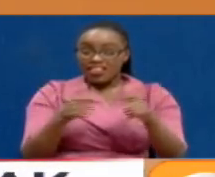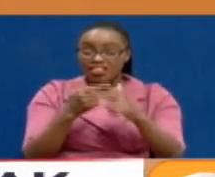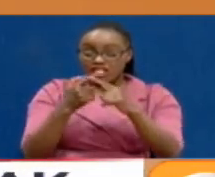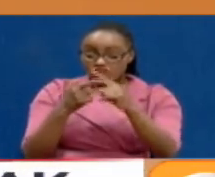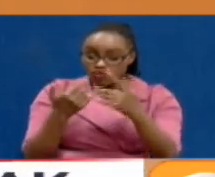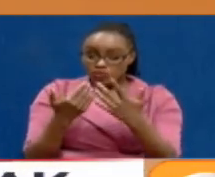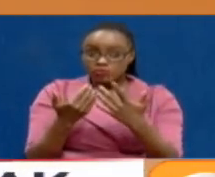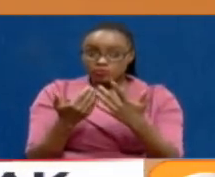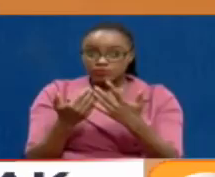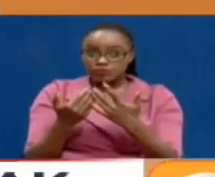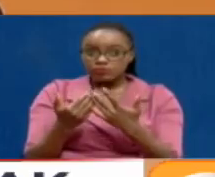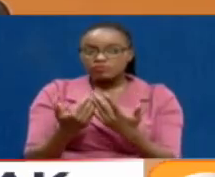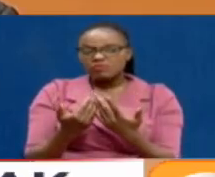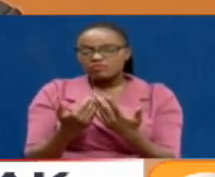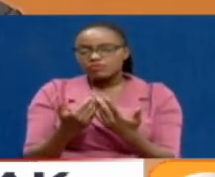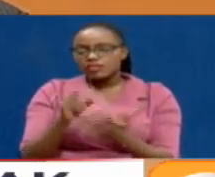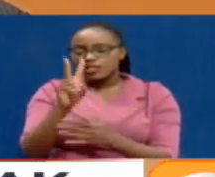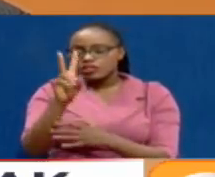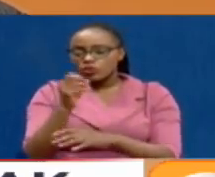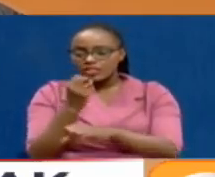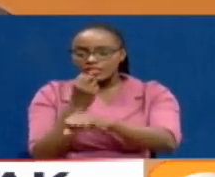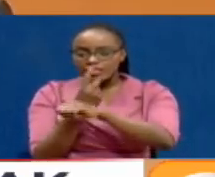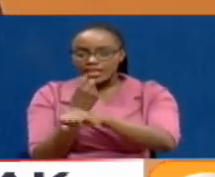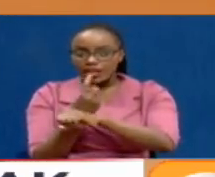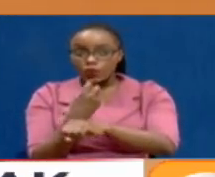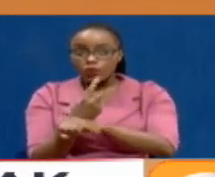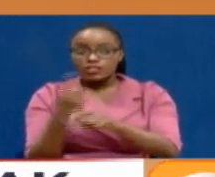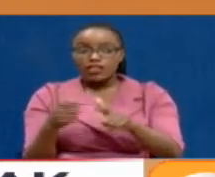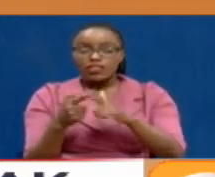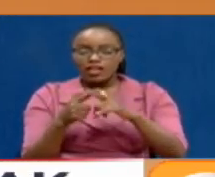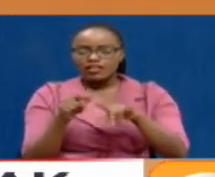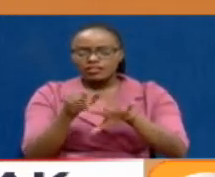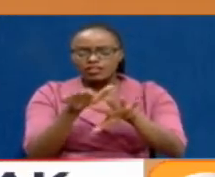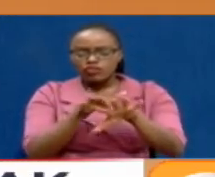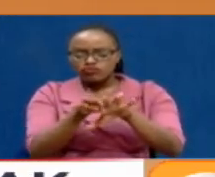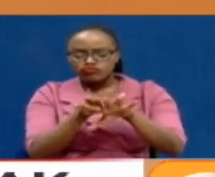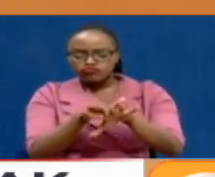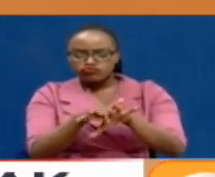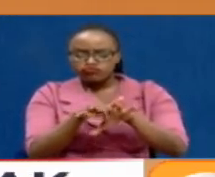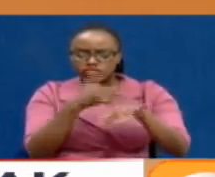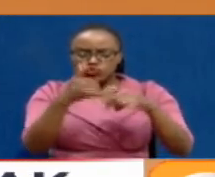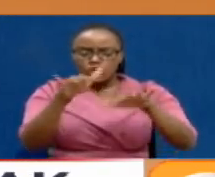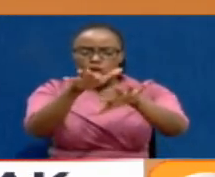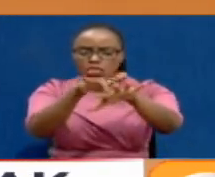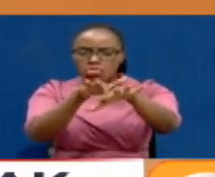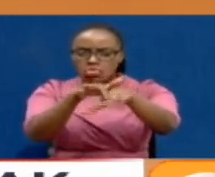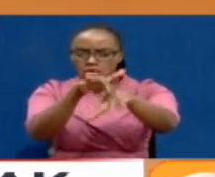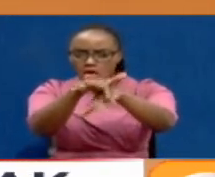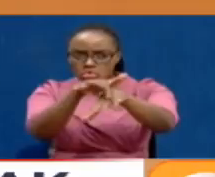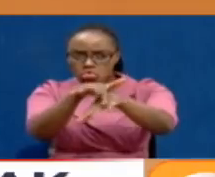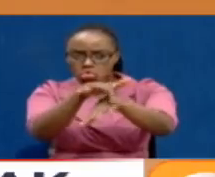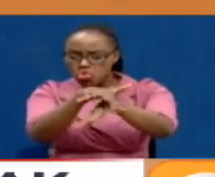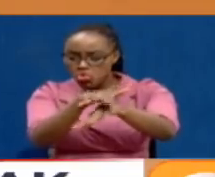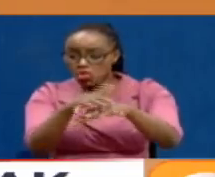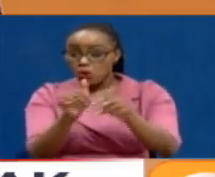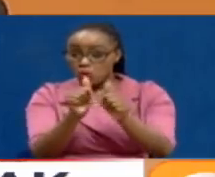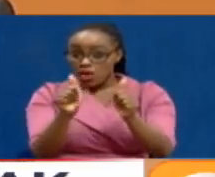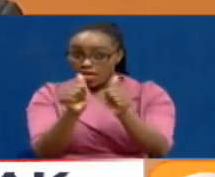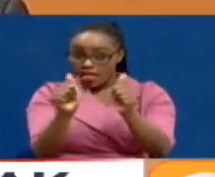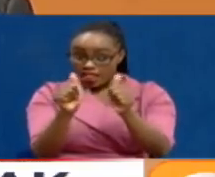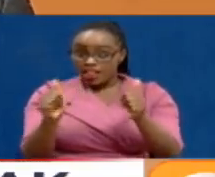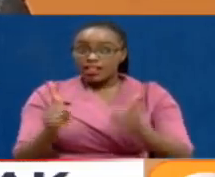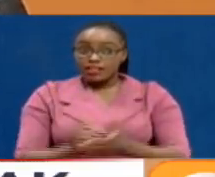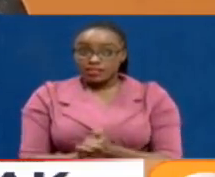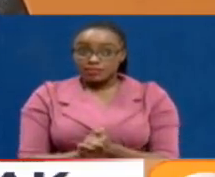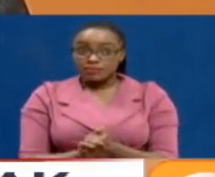to the CDC, 20 seconds, and again you do adequate scrubbing, adequate scrubbing with running